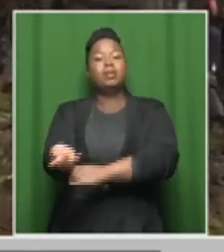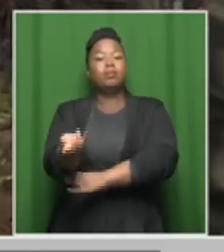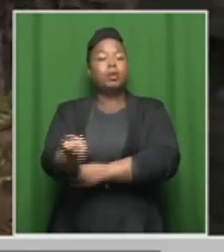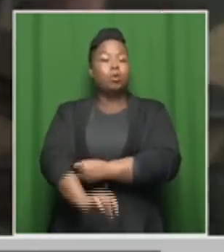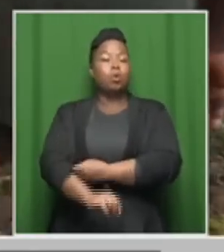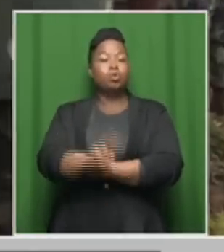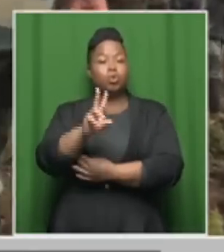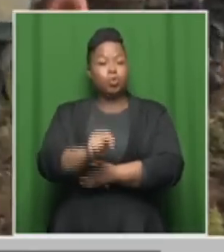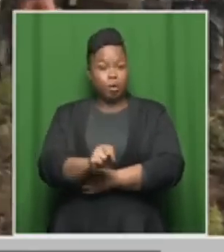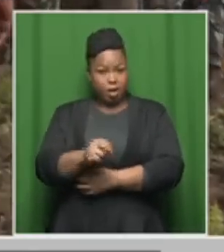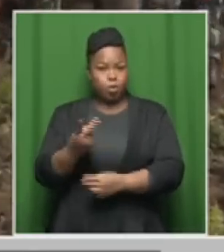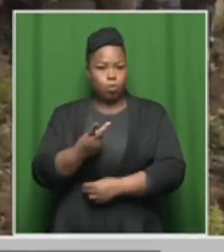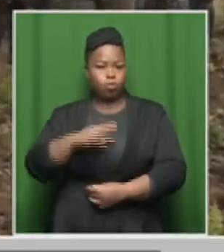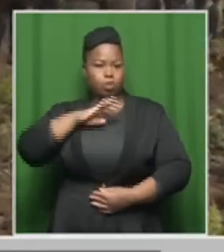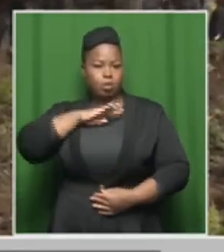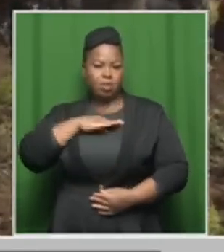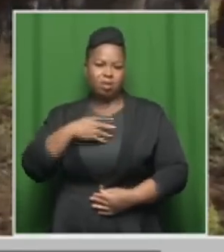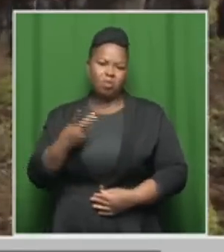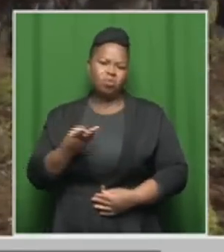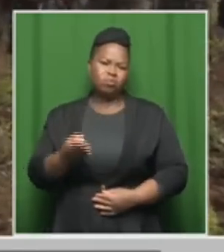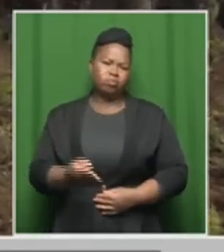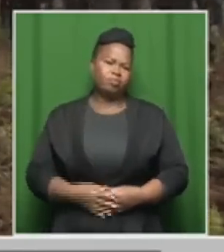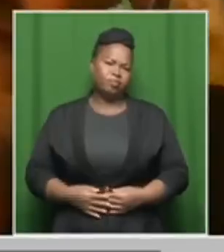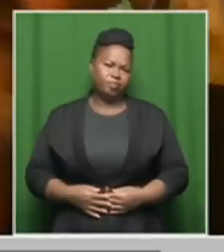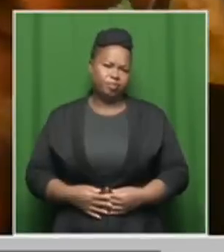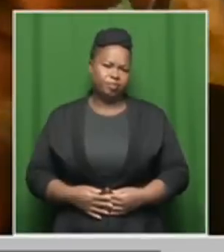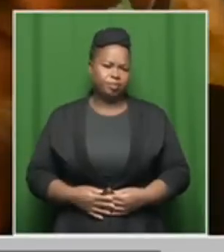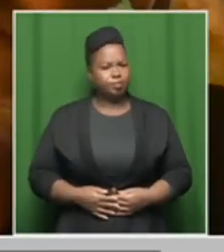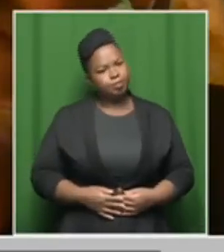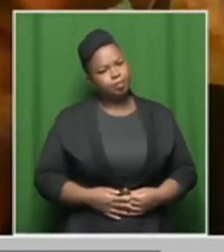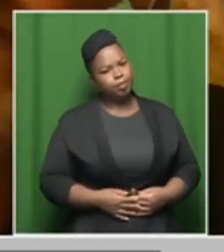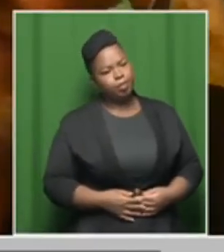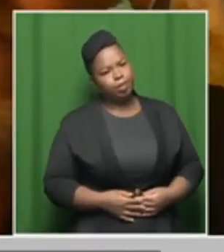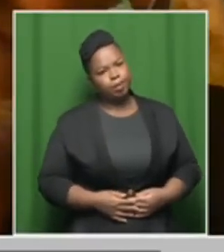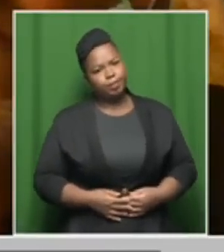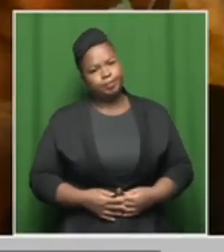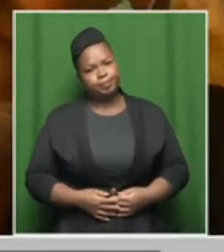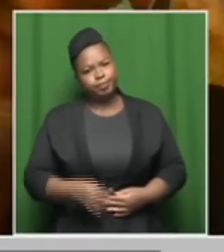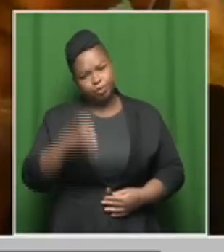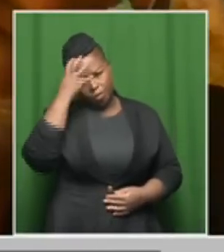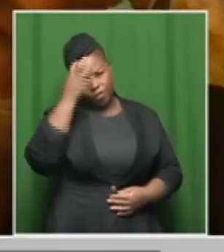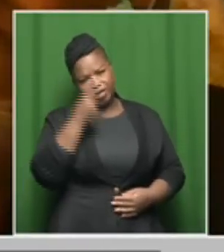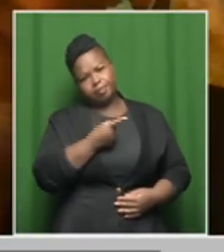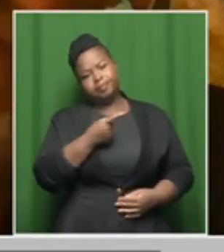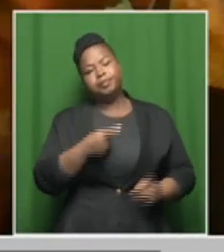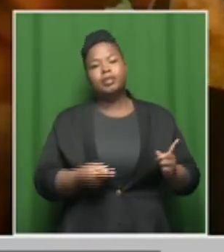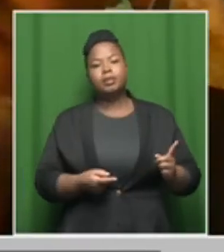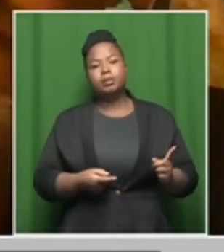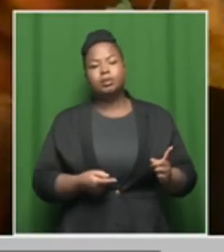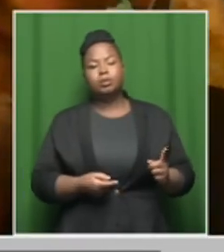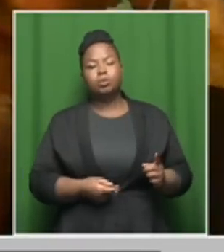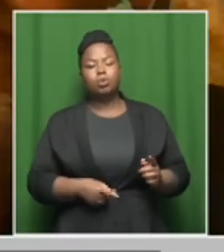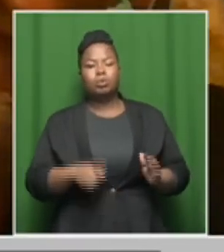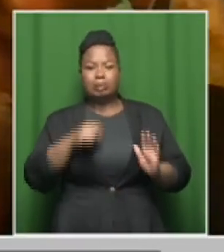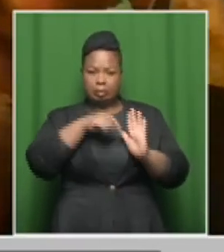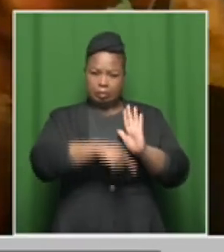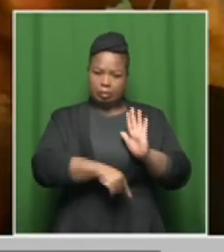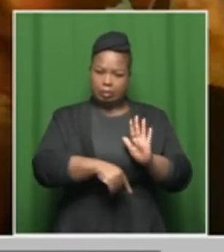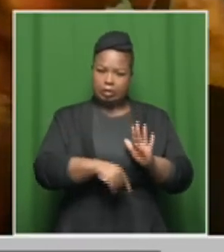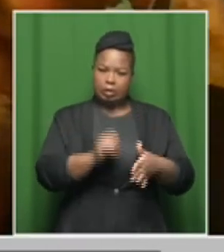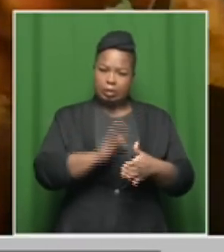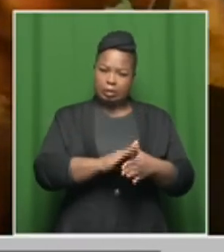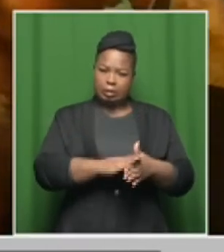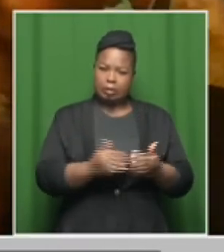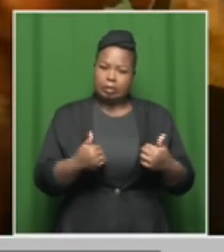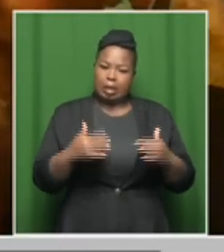12,000 troops there as well on top of that. Professor Mandrup, to the root causes and, of course, the presence